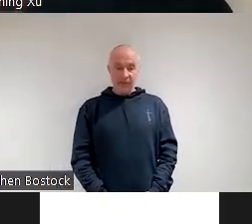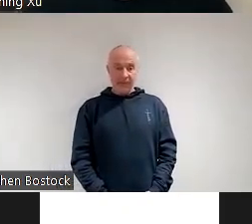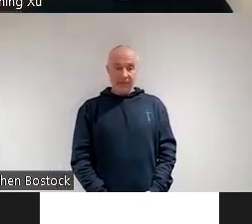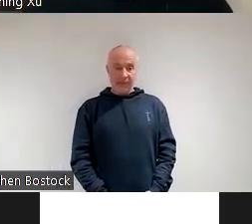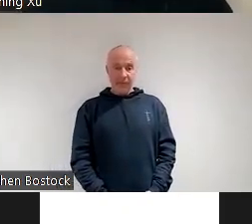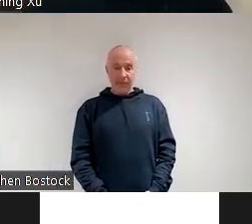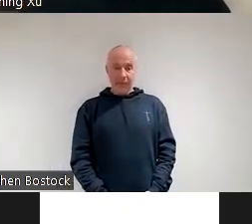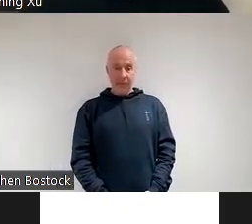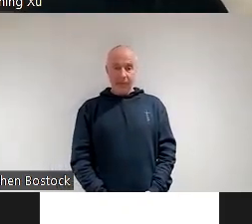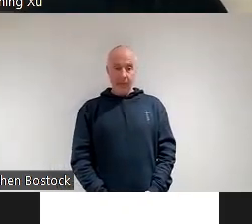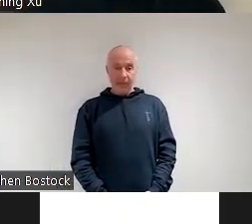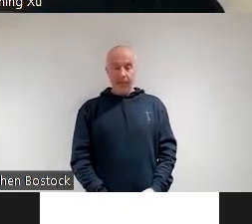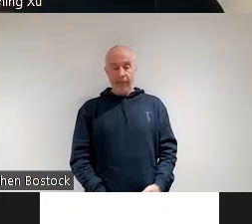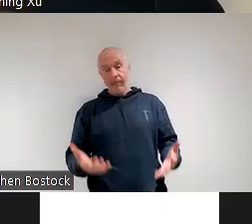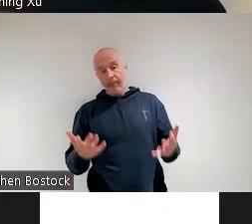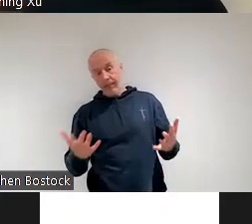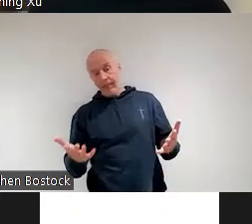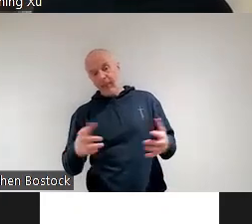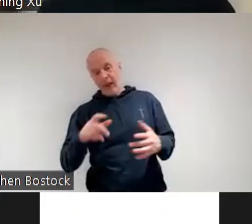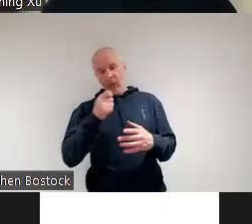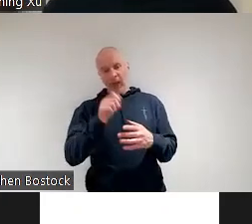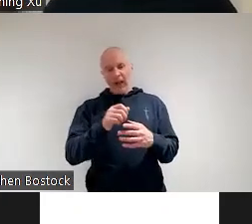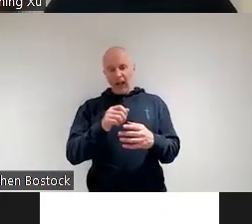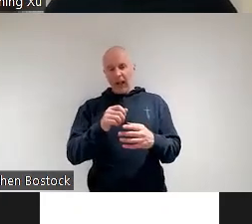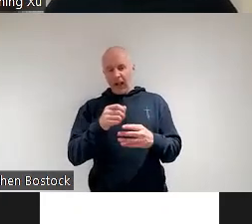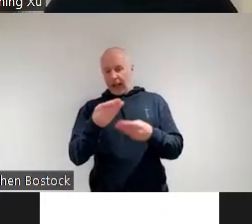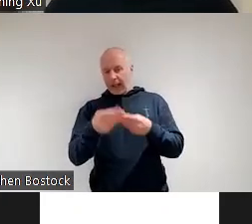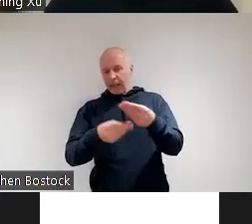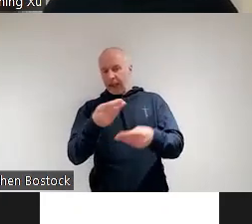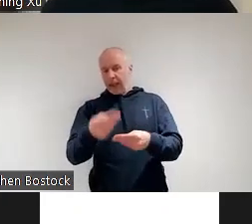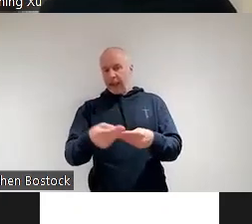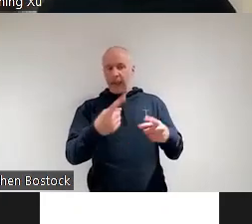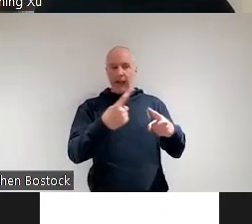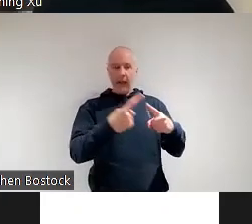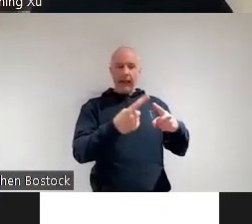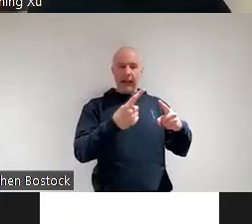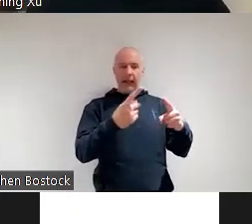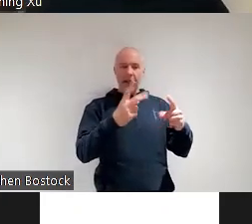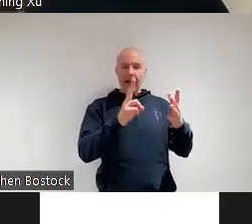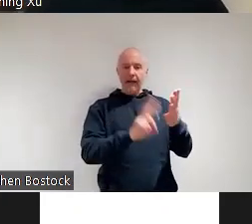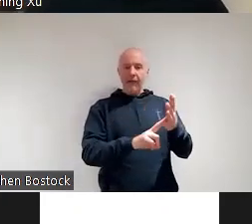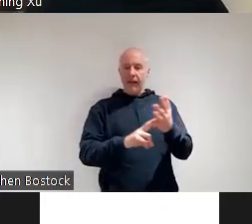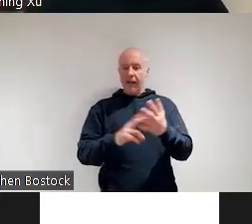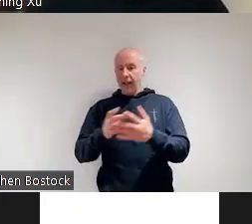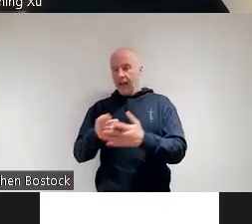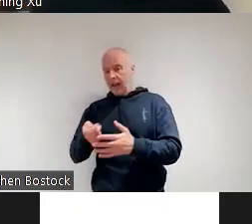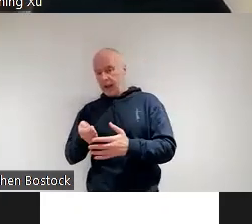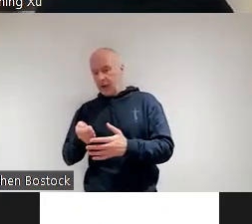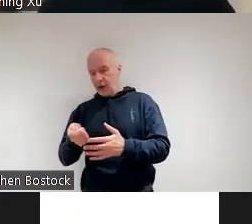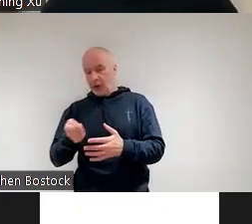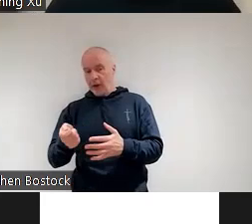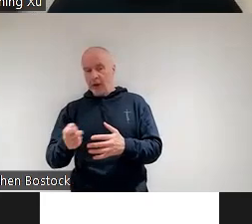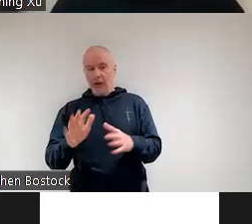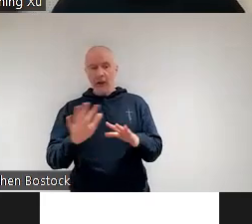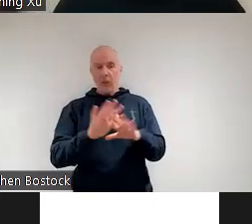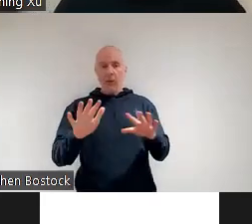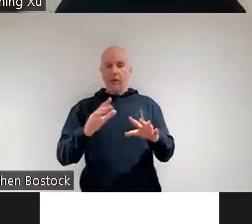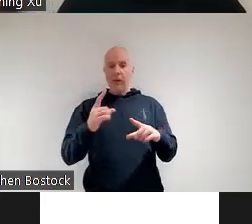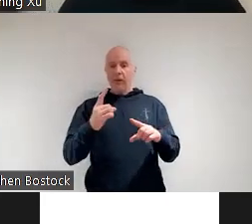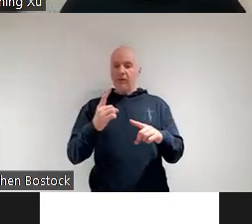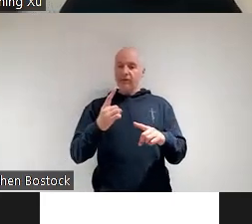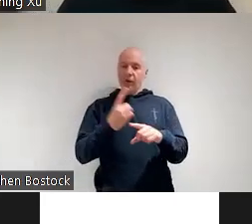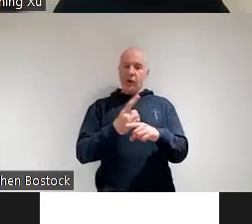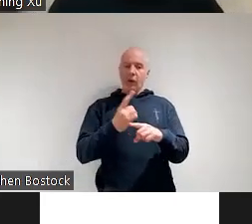So I will talk a little bit about the EV chargers. Today, I'm not going to talk about any EV specifically. This is probably the